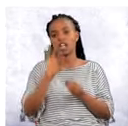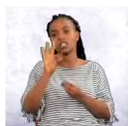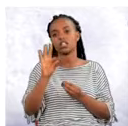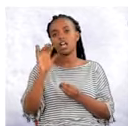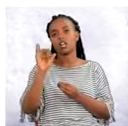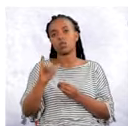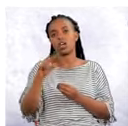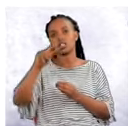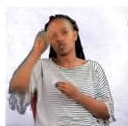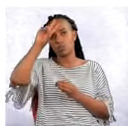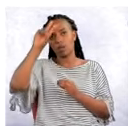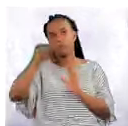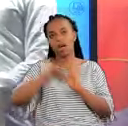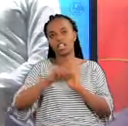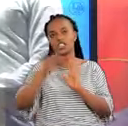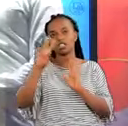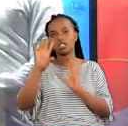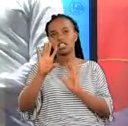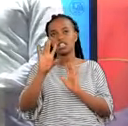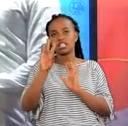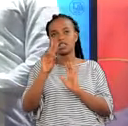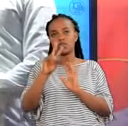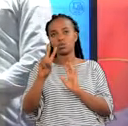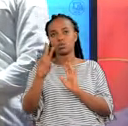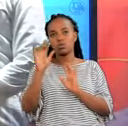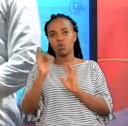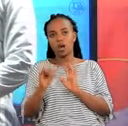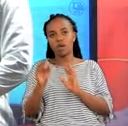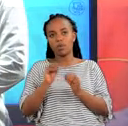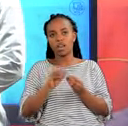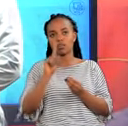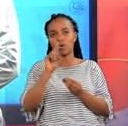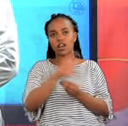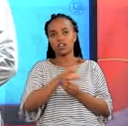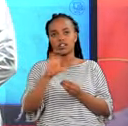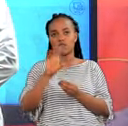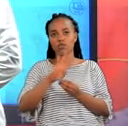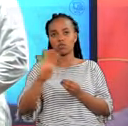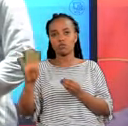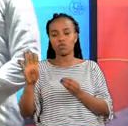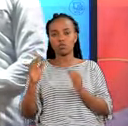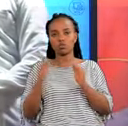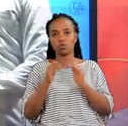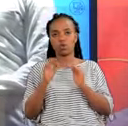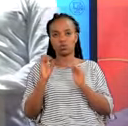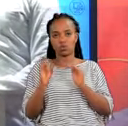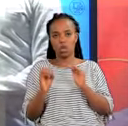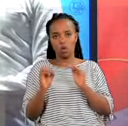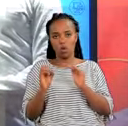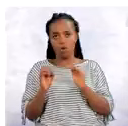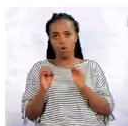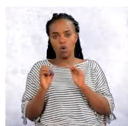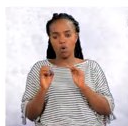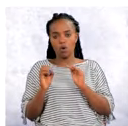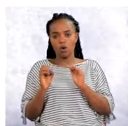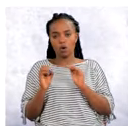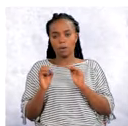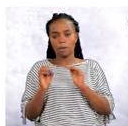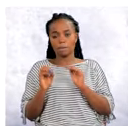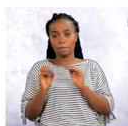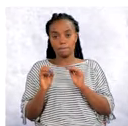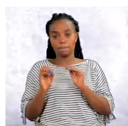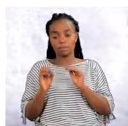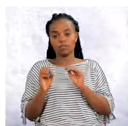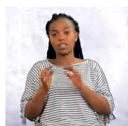9y squared minus 72y plus 144 is equal to 0.